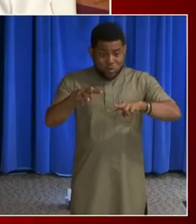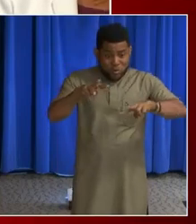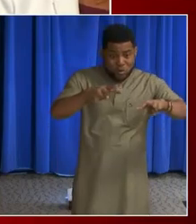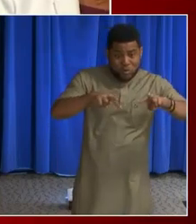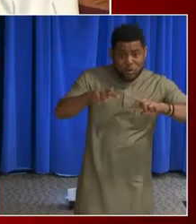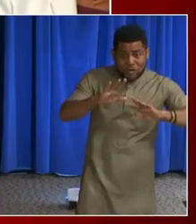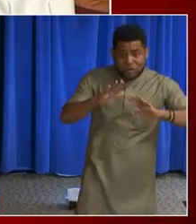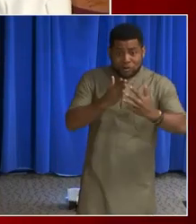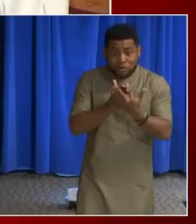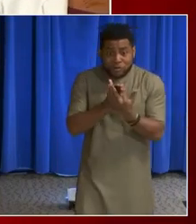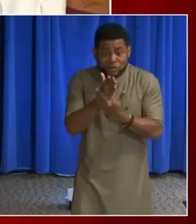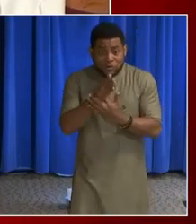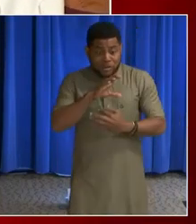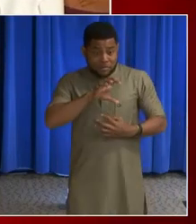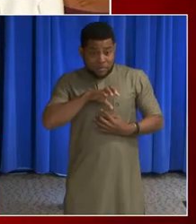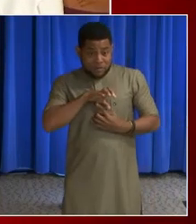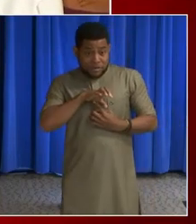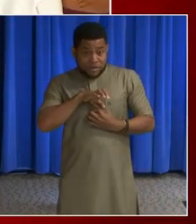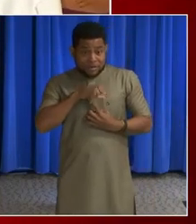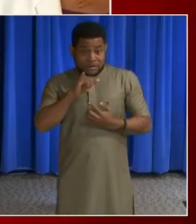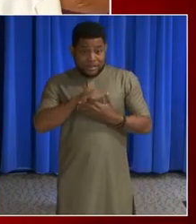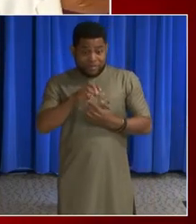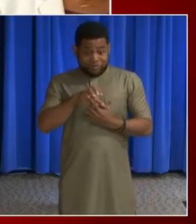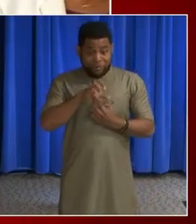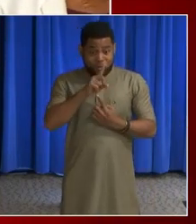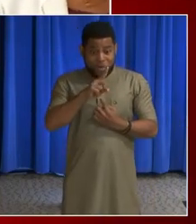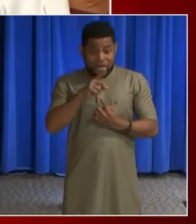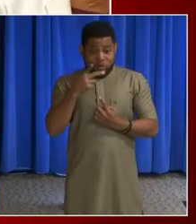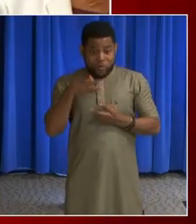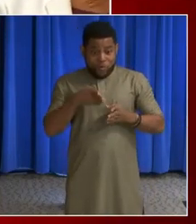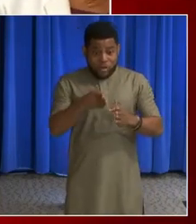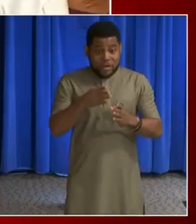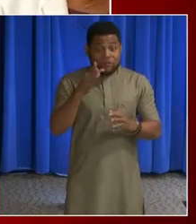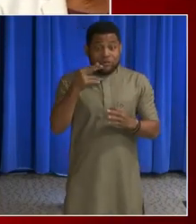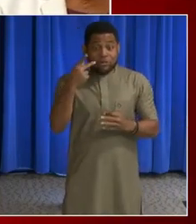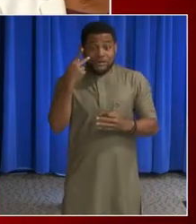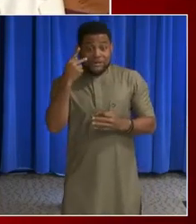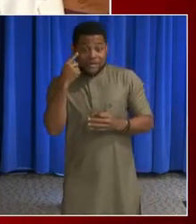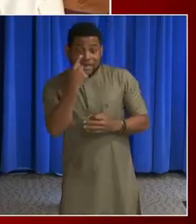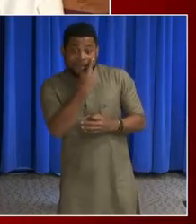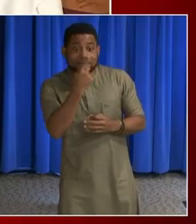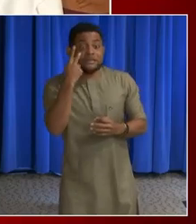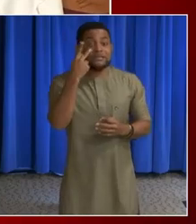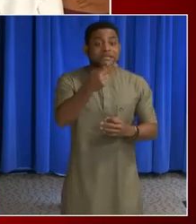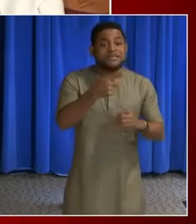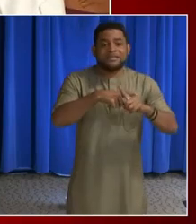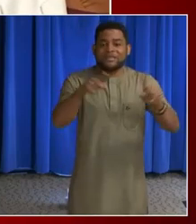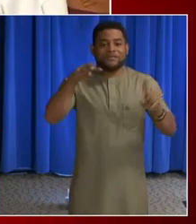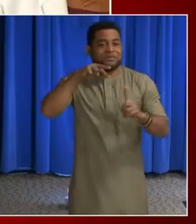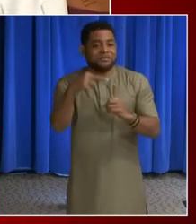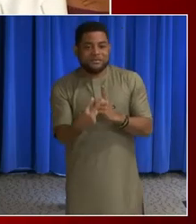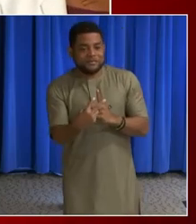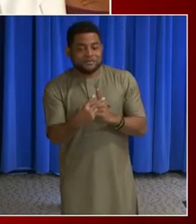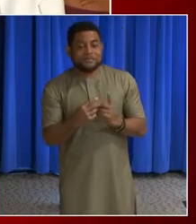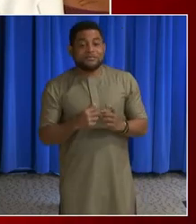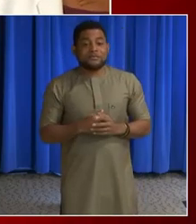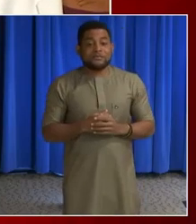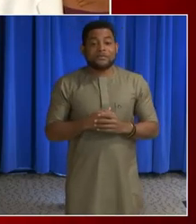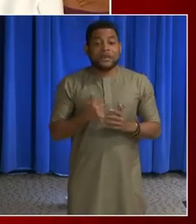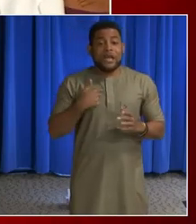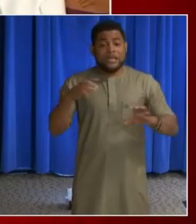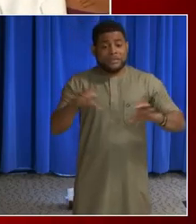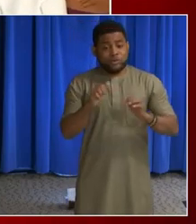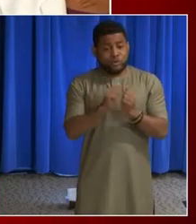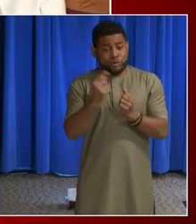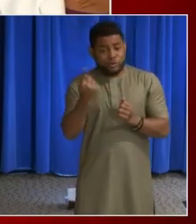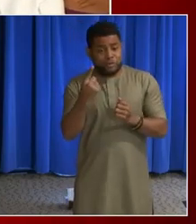that's one lens. And when you're looking through the lens of someone's eyes, that's a different lens. I could do something to, you know, the four people